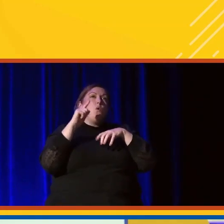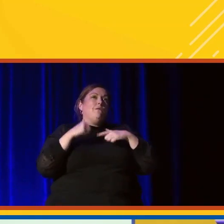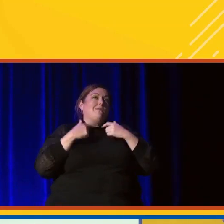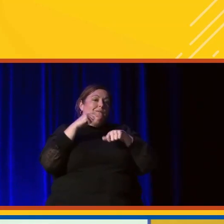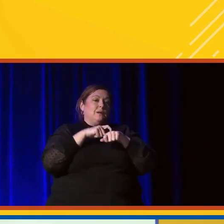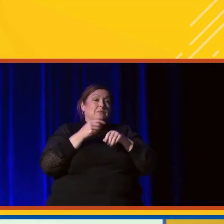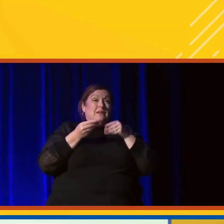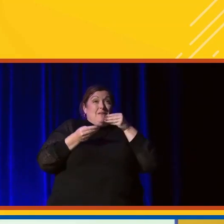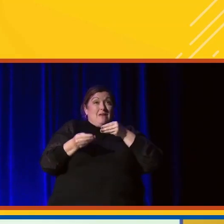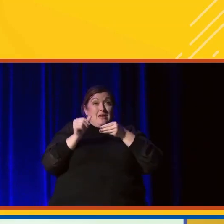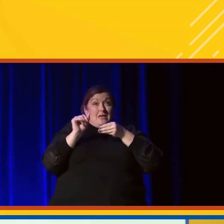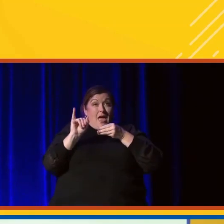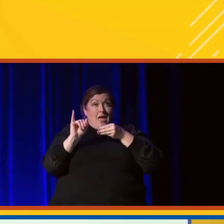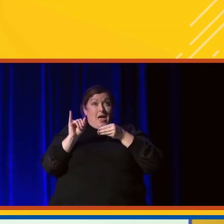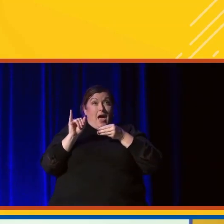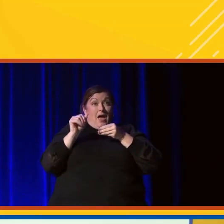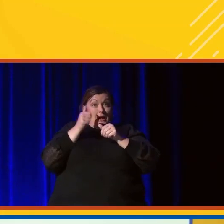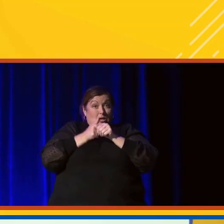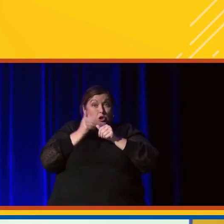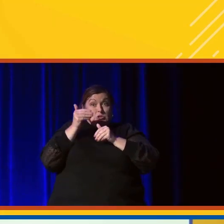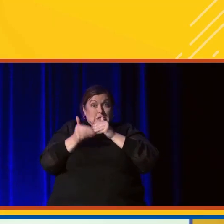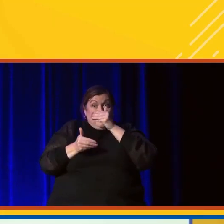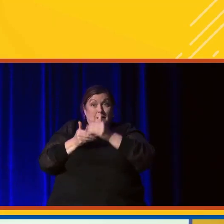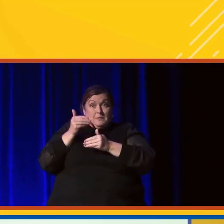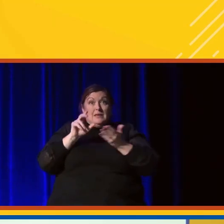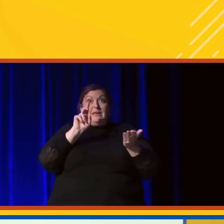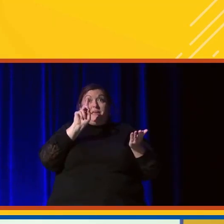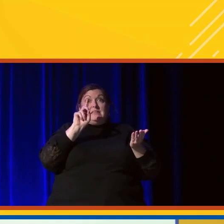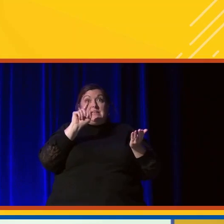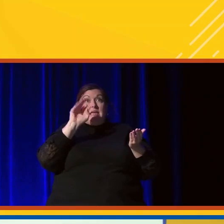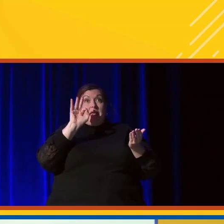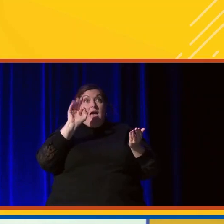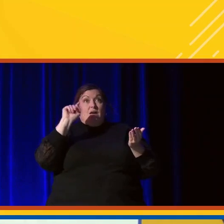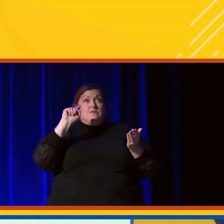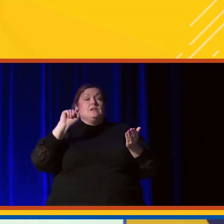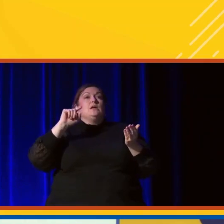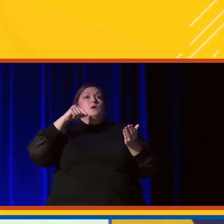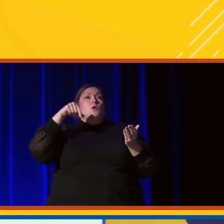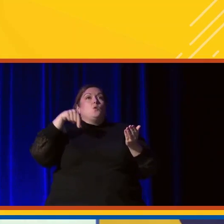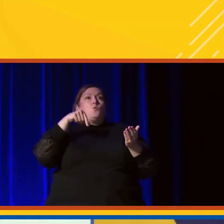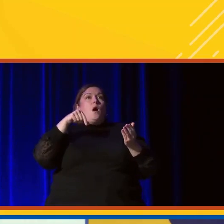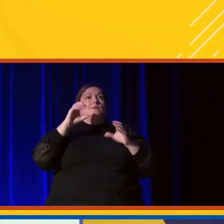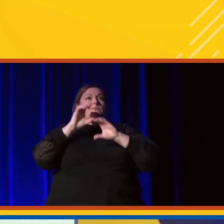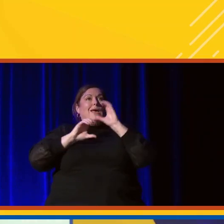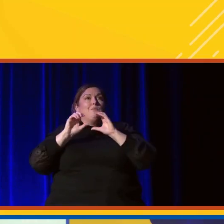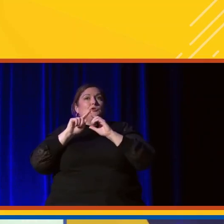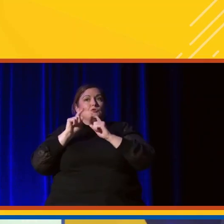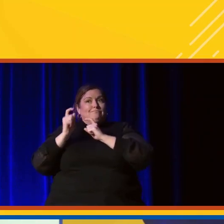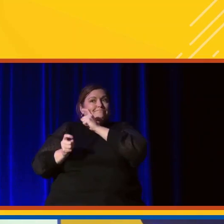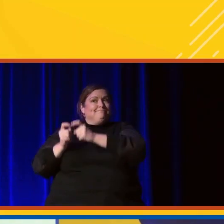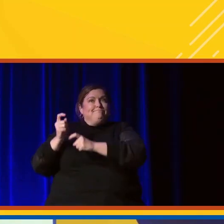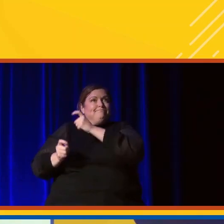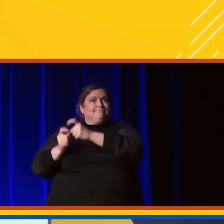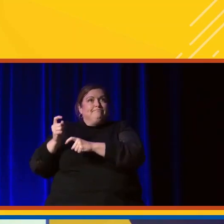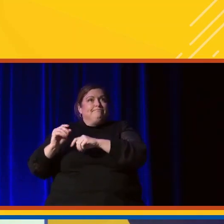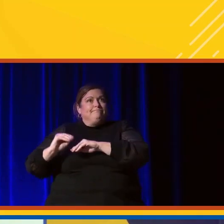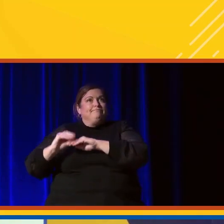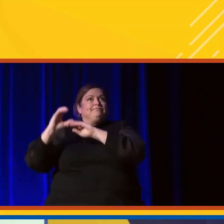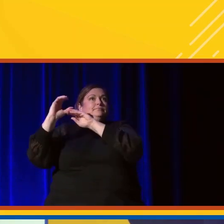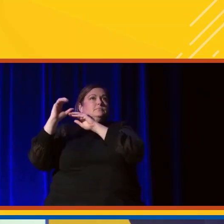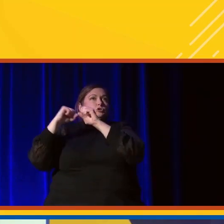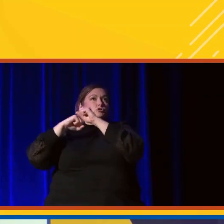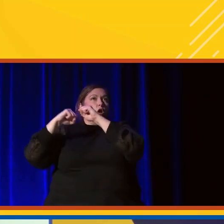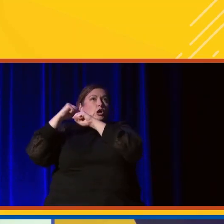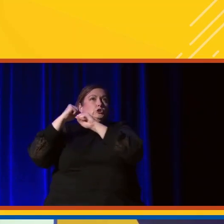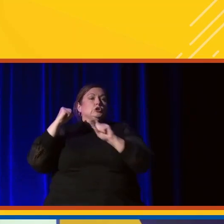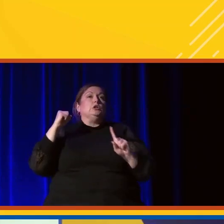at every step essential DFT-derived, quantum chemistry-derived information about its ground state and excited state electronic